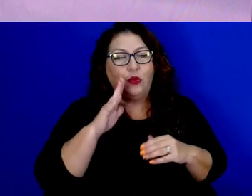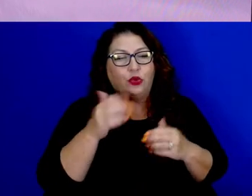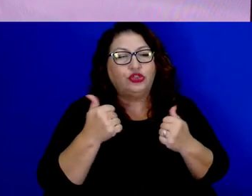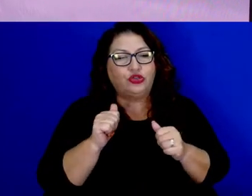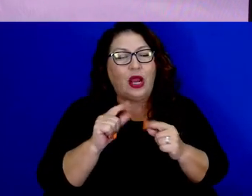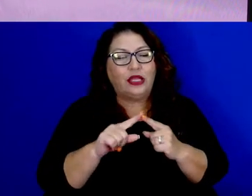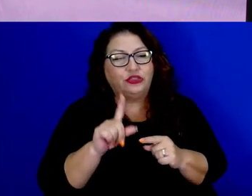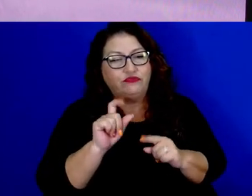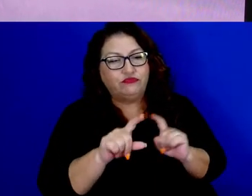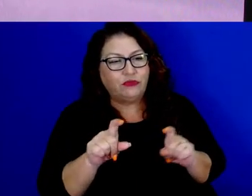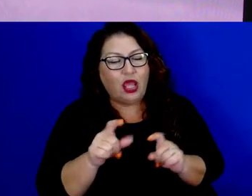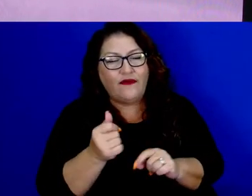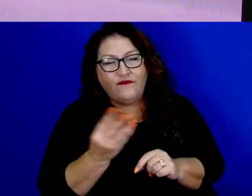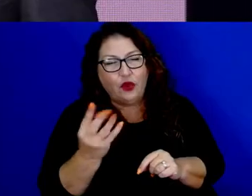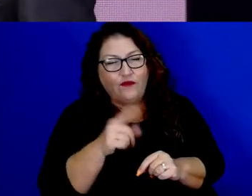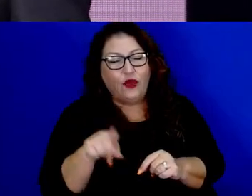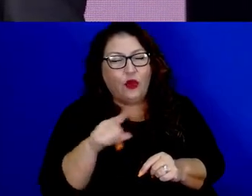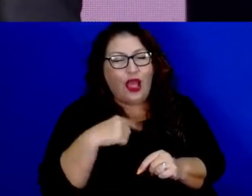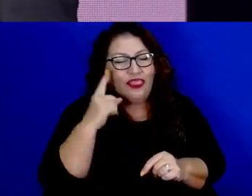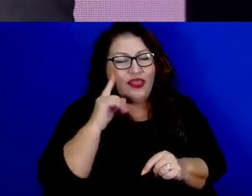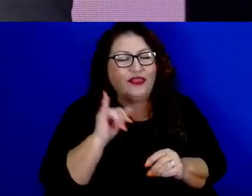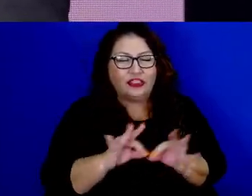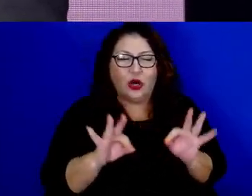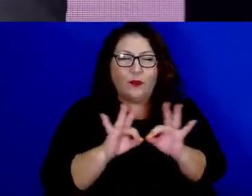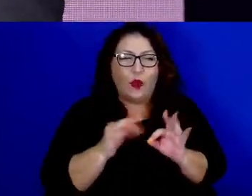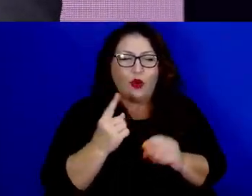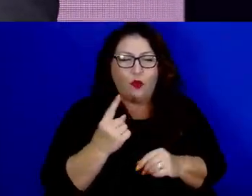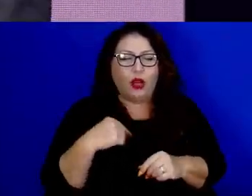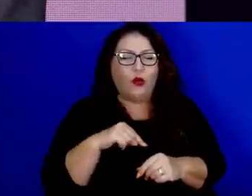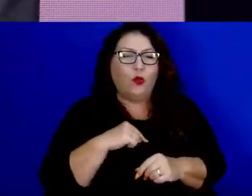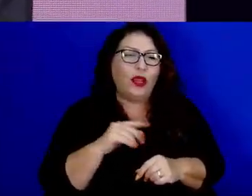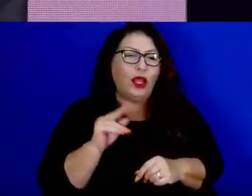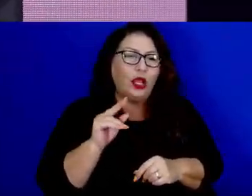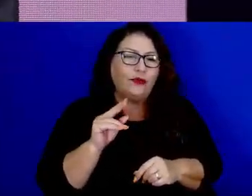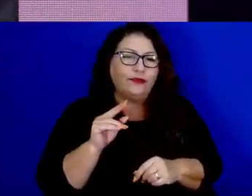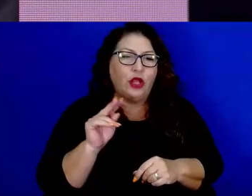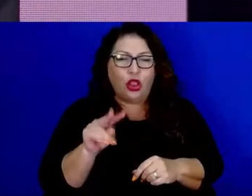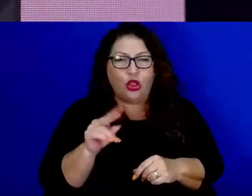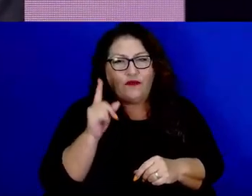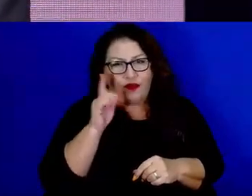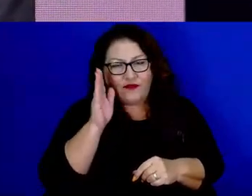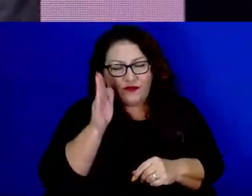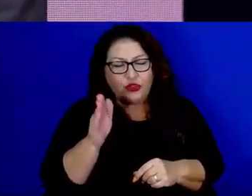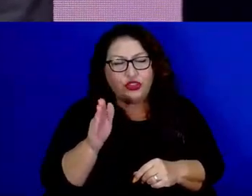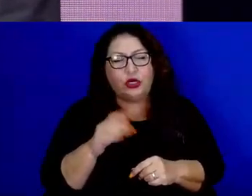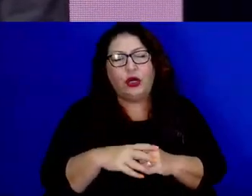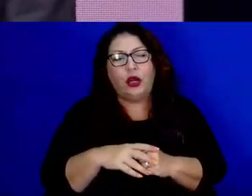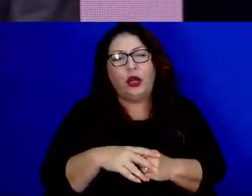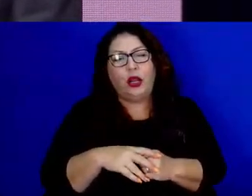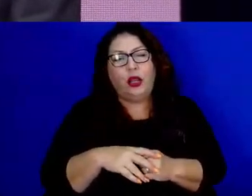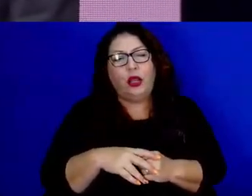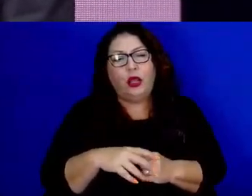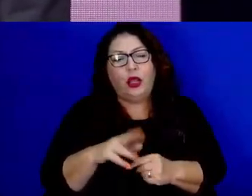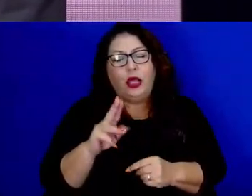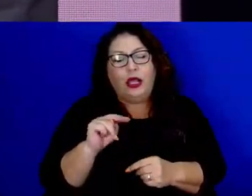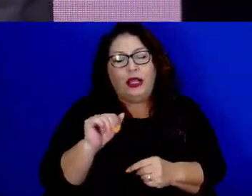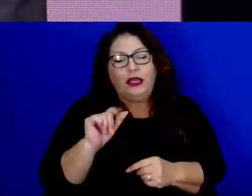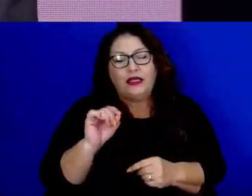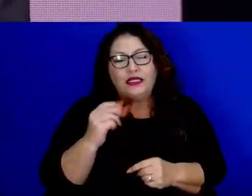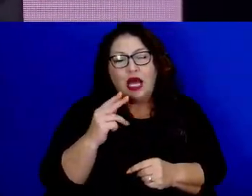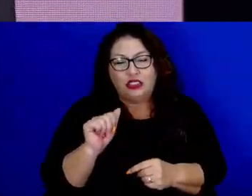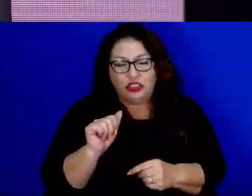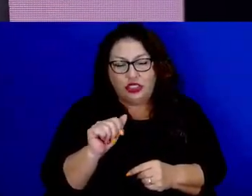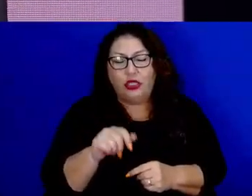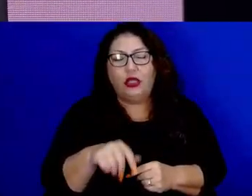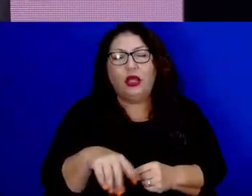an important one that we look probably to the future. Coming to you, Natasha, the question is, how do you see the future